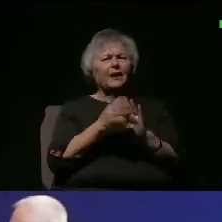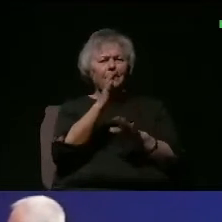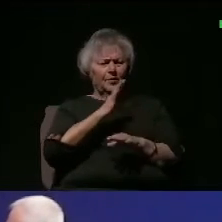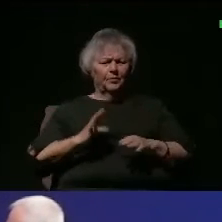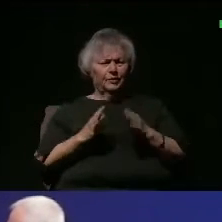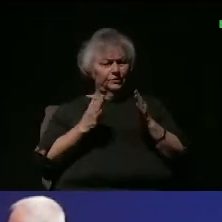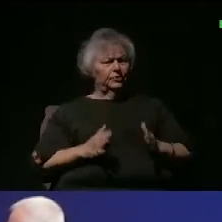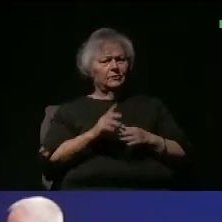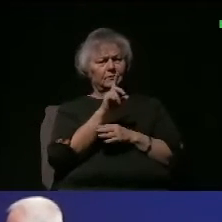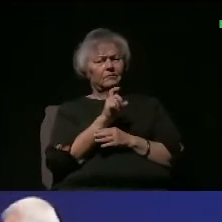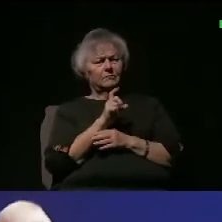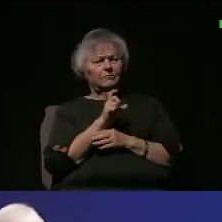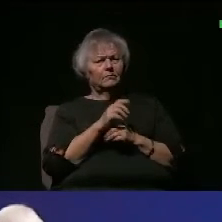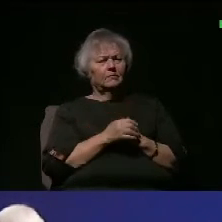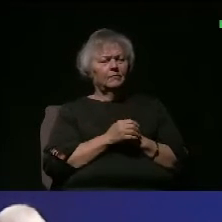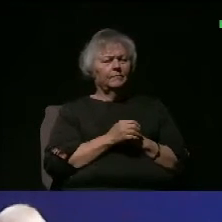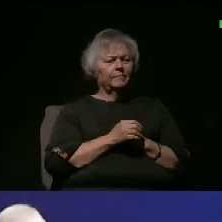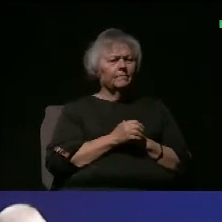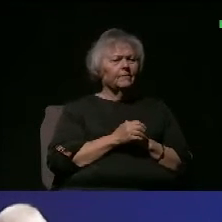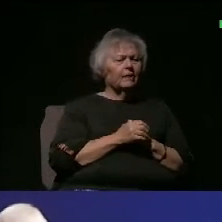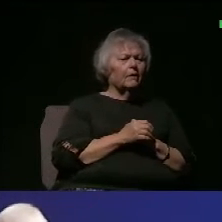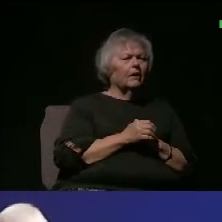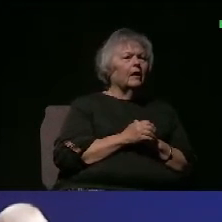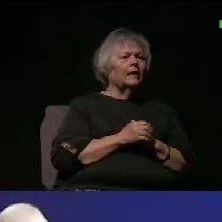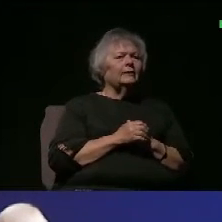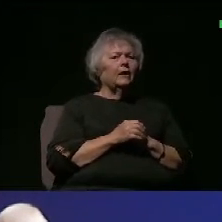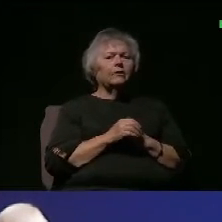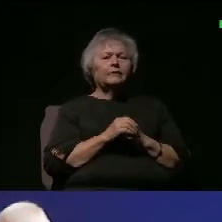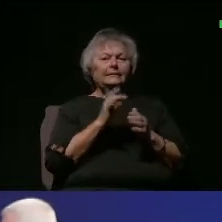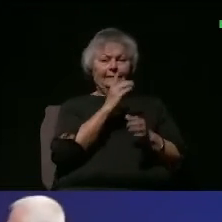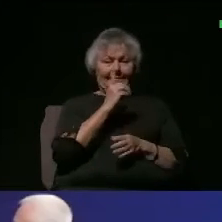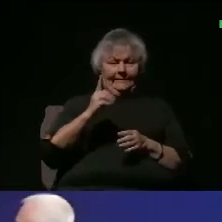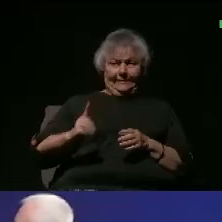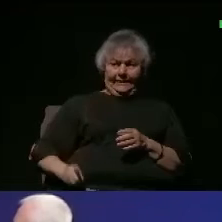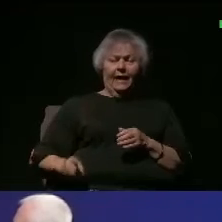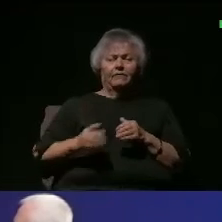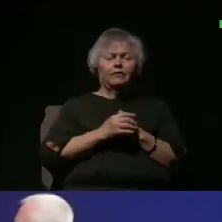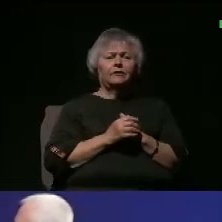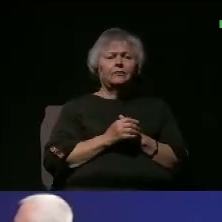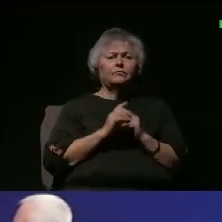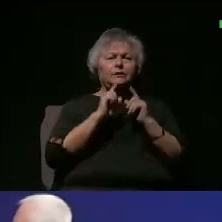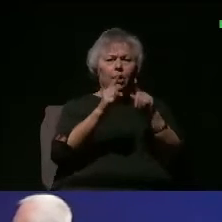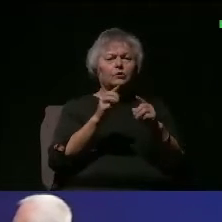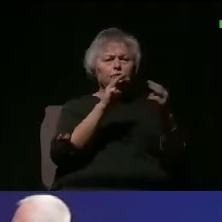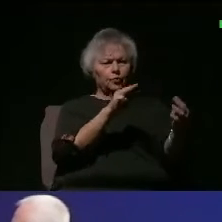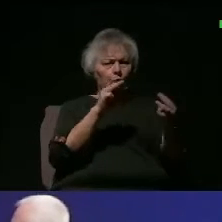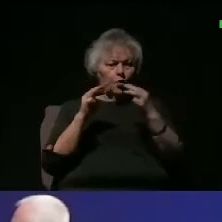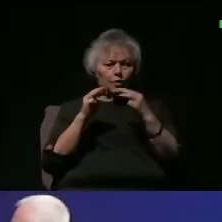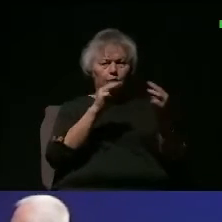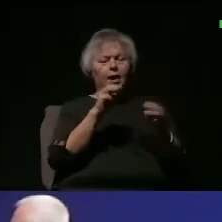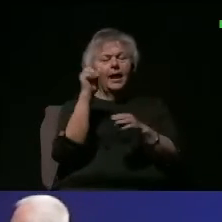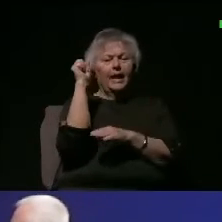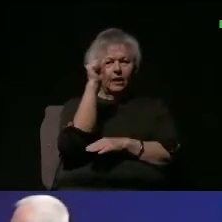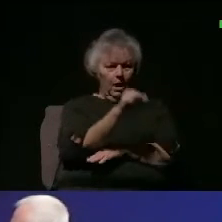listen to this passage from 1 Samuel 18. Now, understand, when David came back from war, from defeating the Philistines,